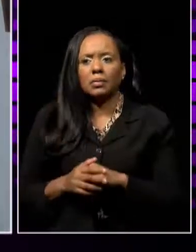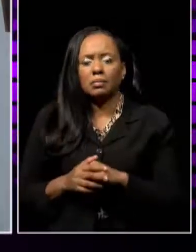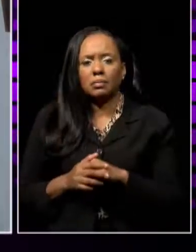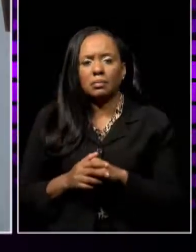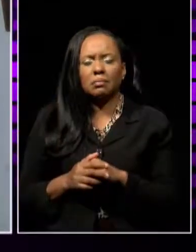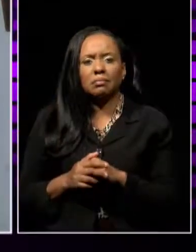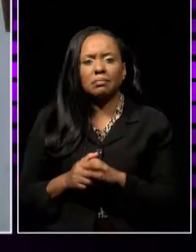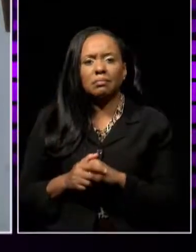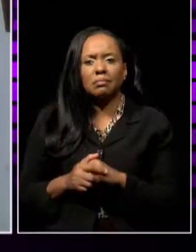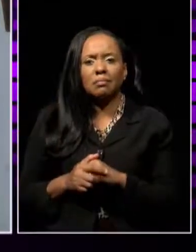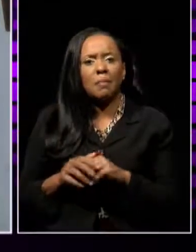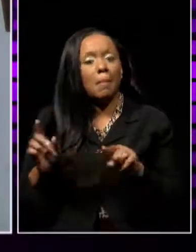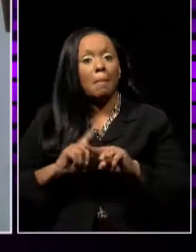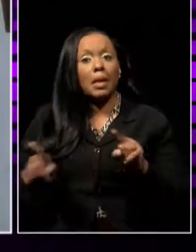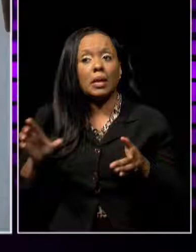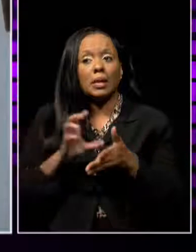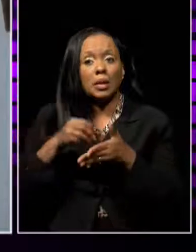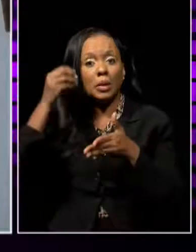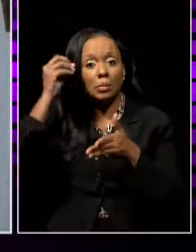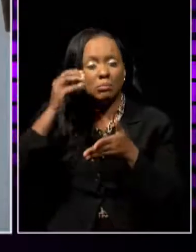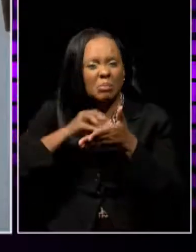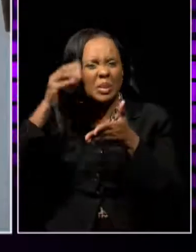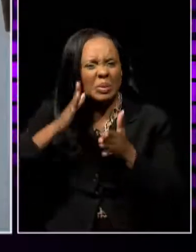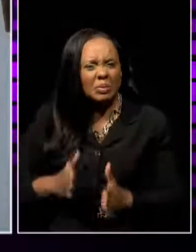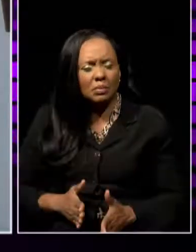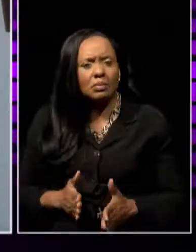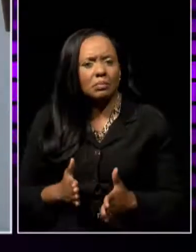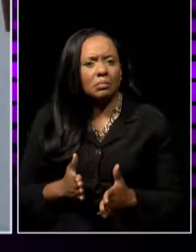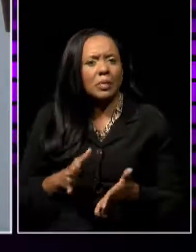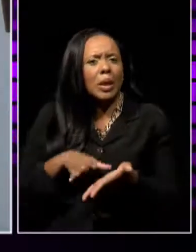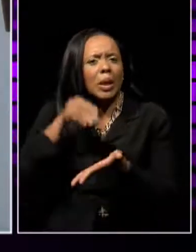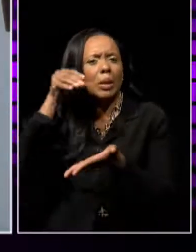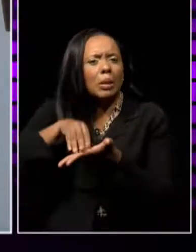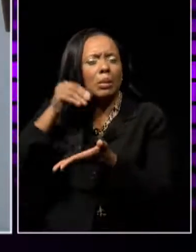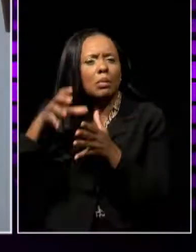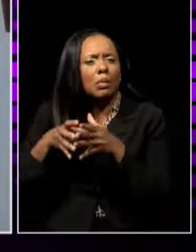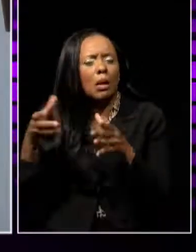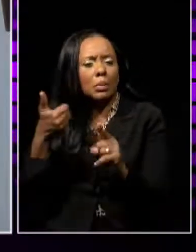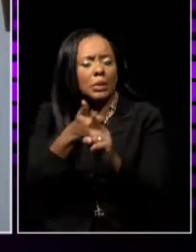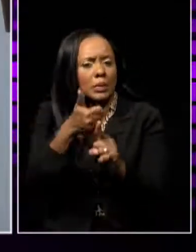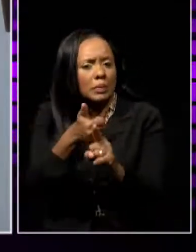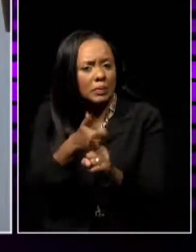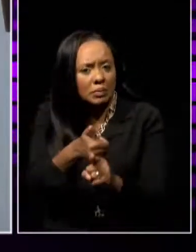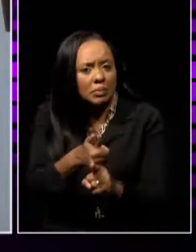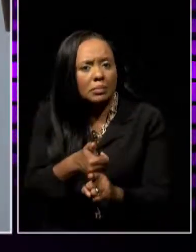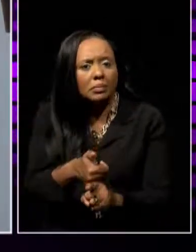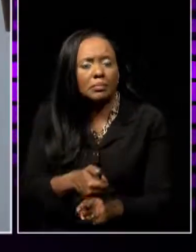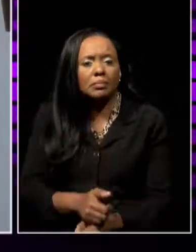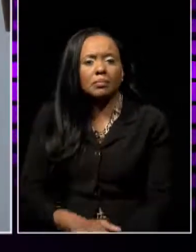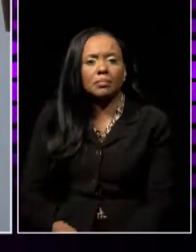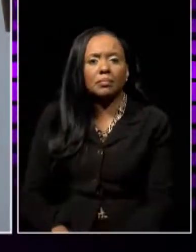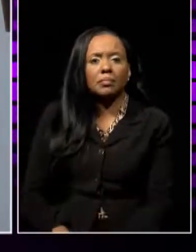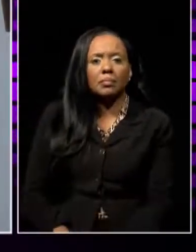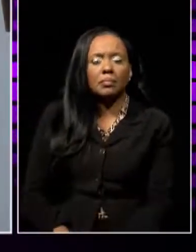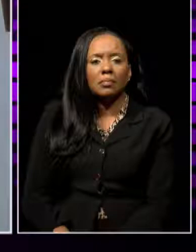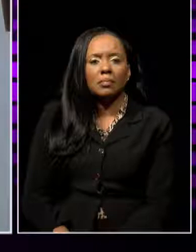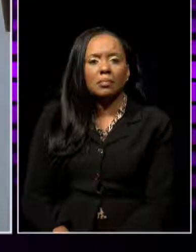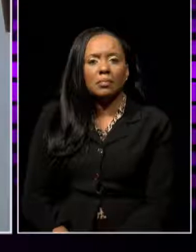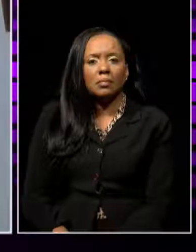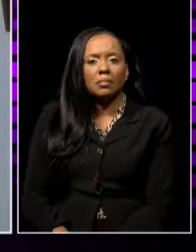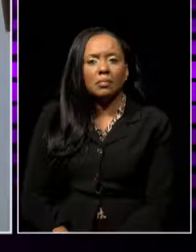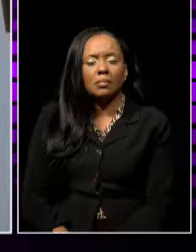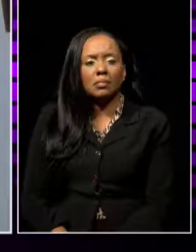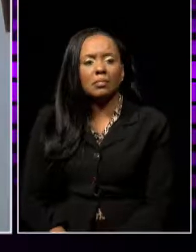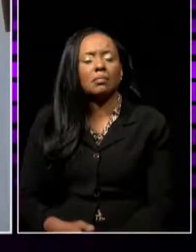they were able to learn a lot of this stuff on their own. And I was surprised that some of the students were able to adapt to the situation a